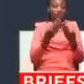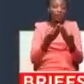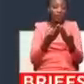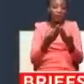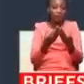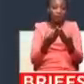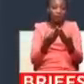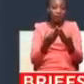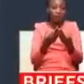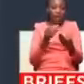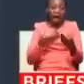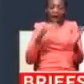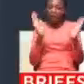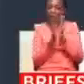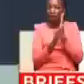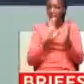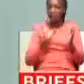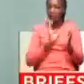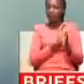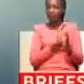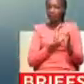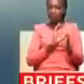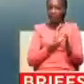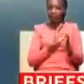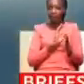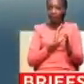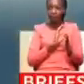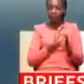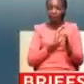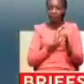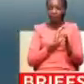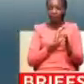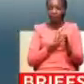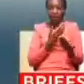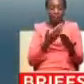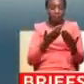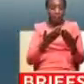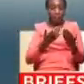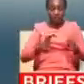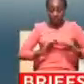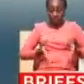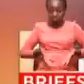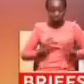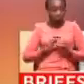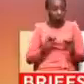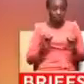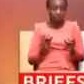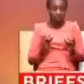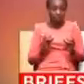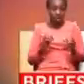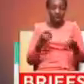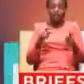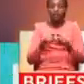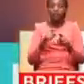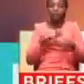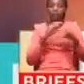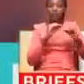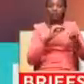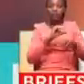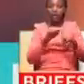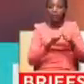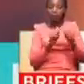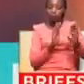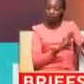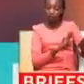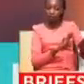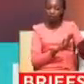with immorality. A certain family, they are barren in another family, things like that. But I also teach them how to get out of